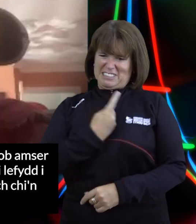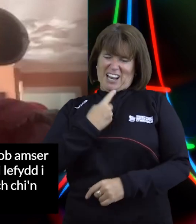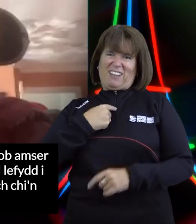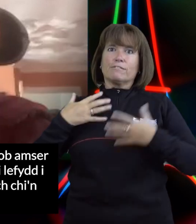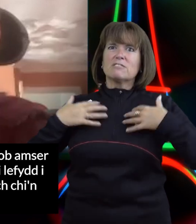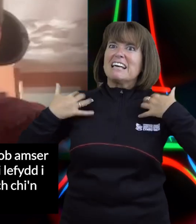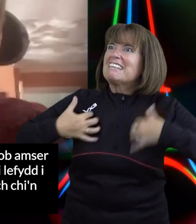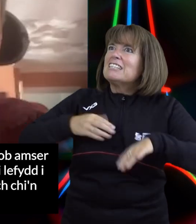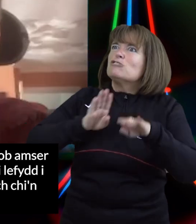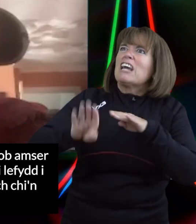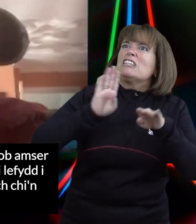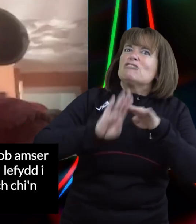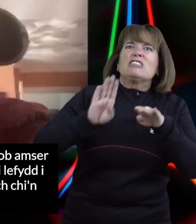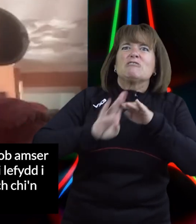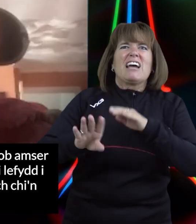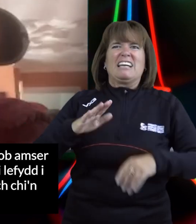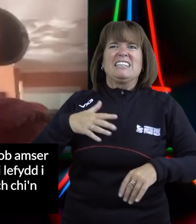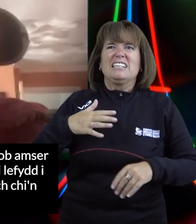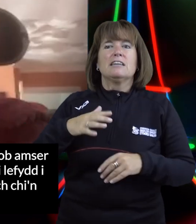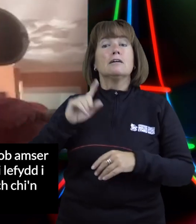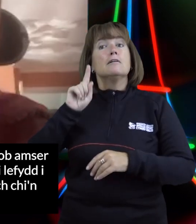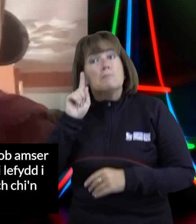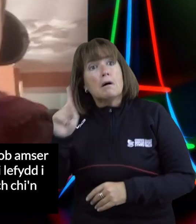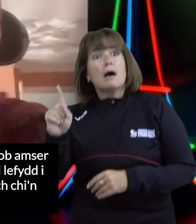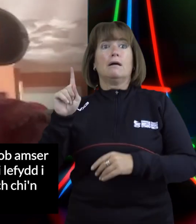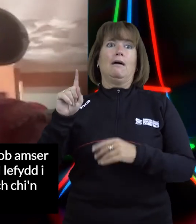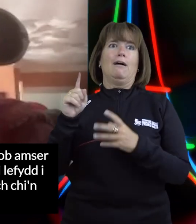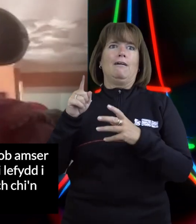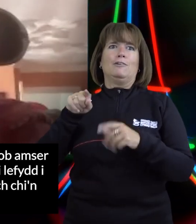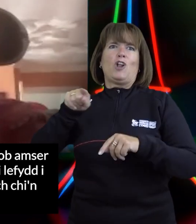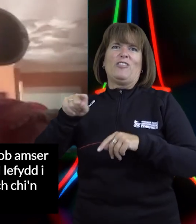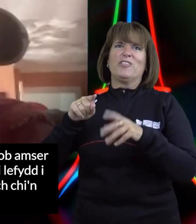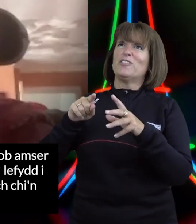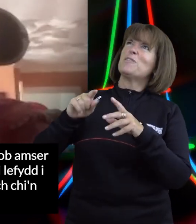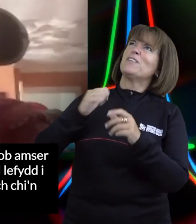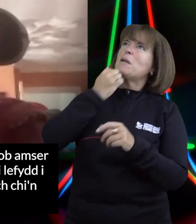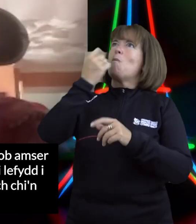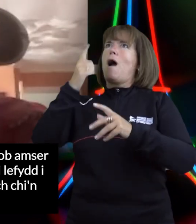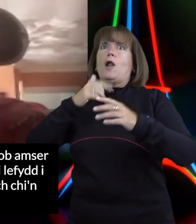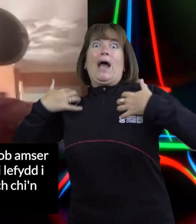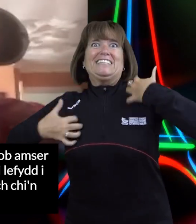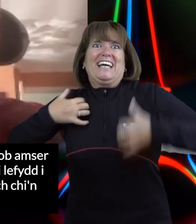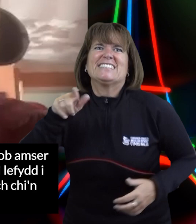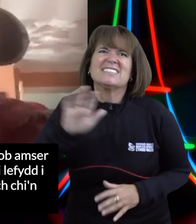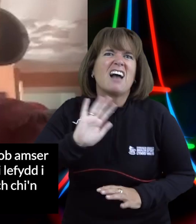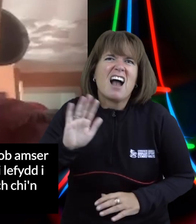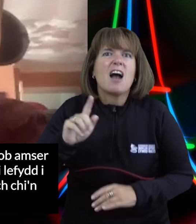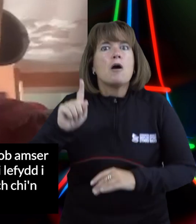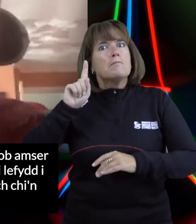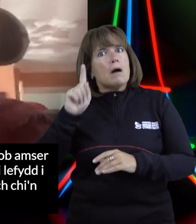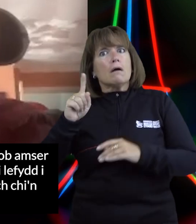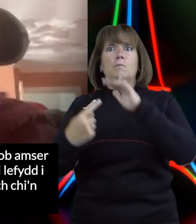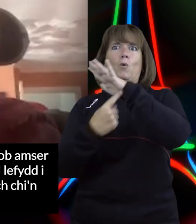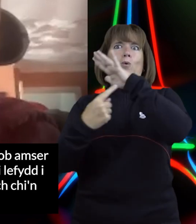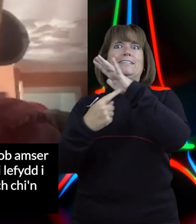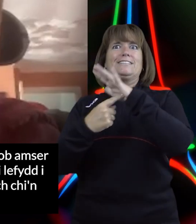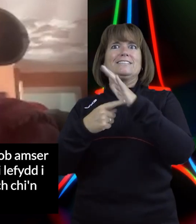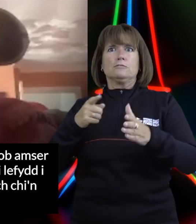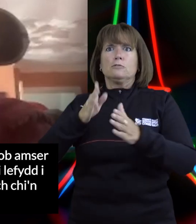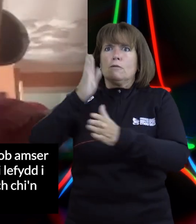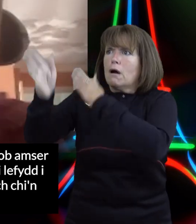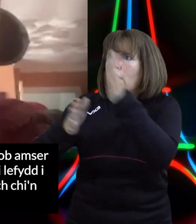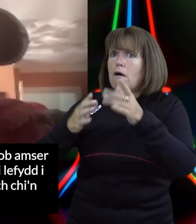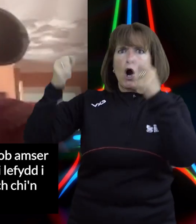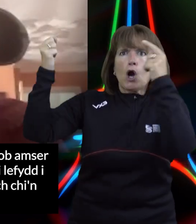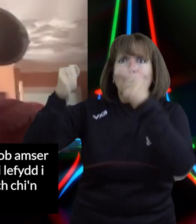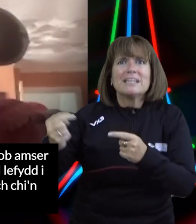to be able to. I'm not a fan of training. I always, I do it, but it's never not the most exciting thing in the world. So to be able to go